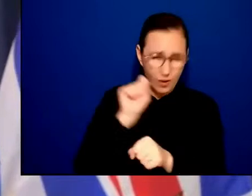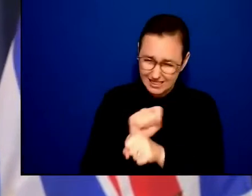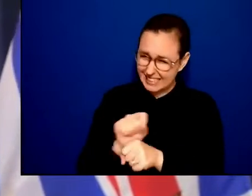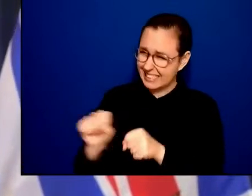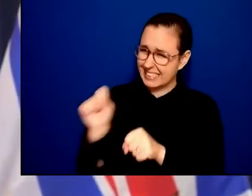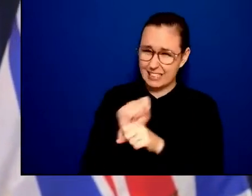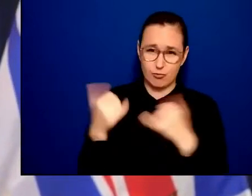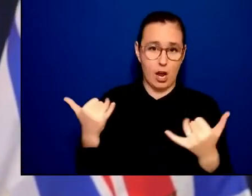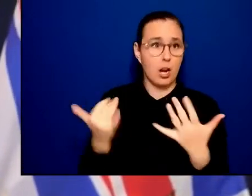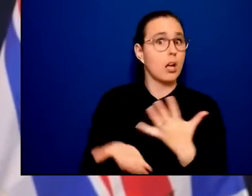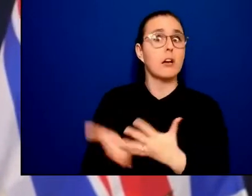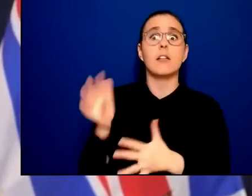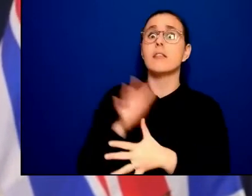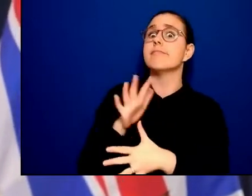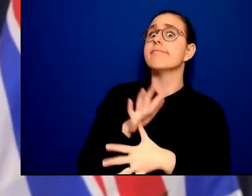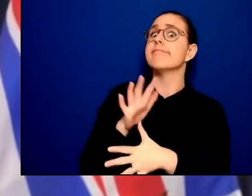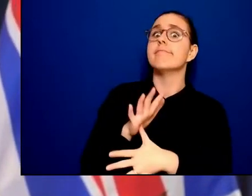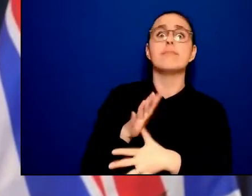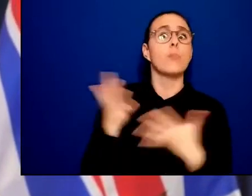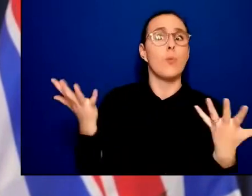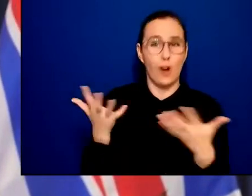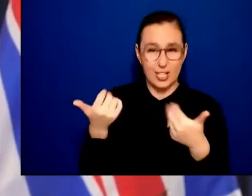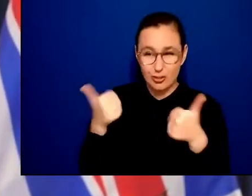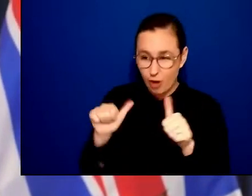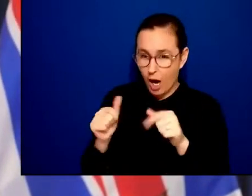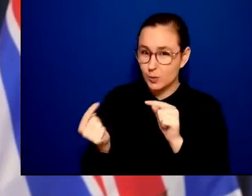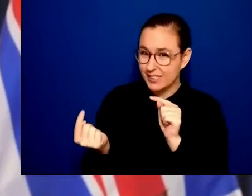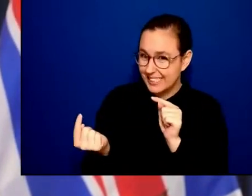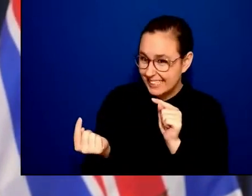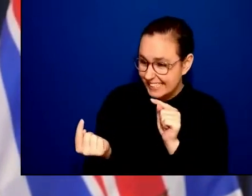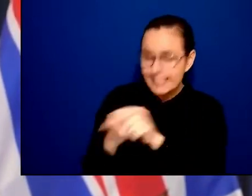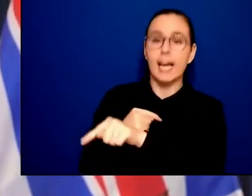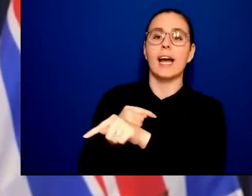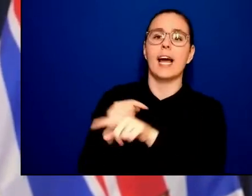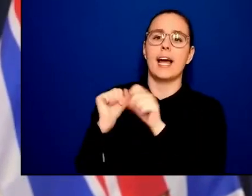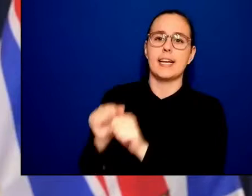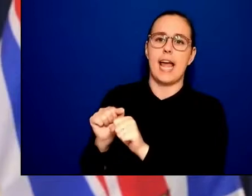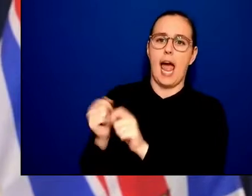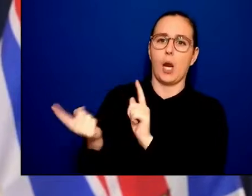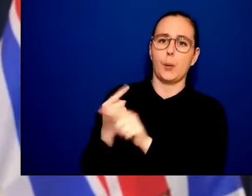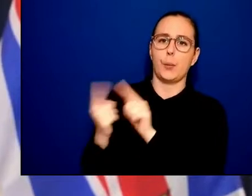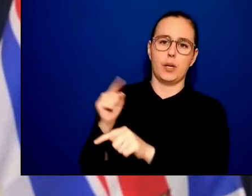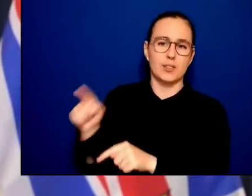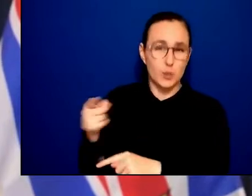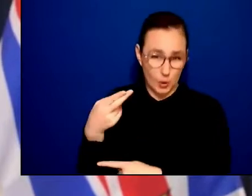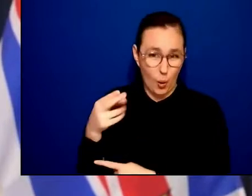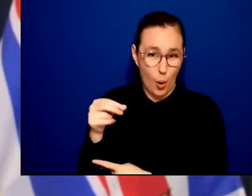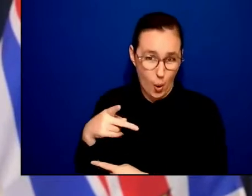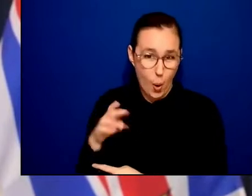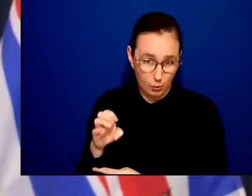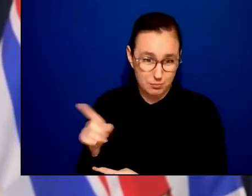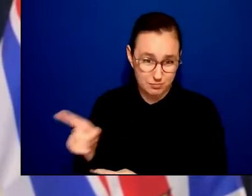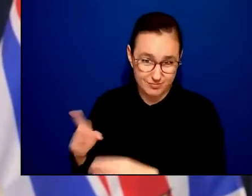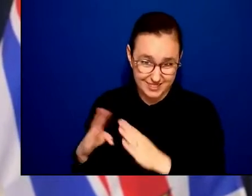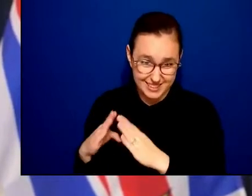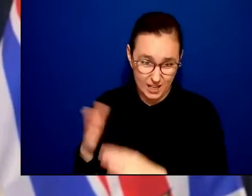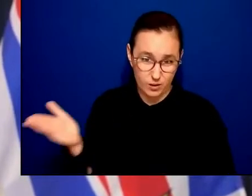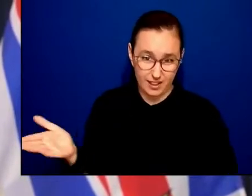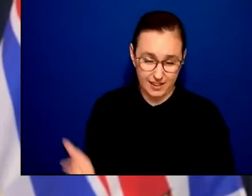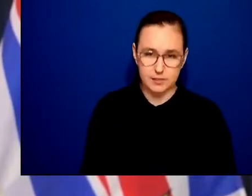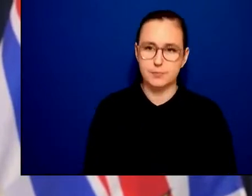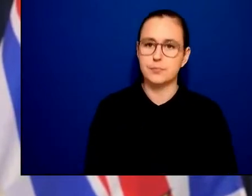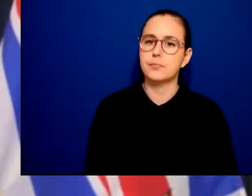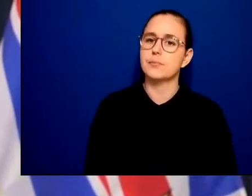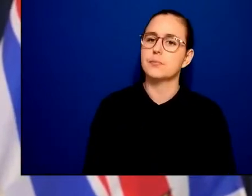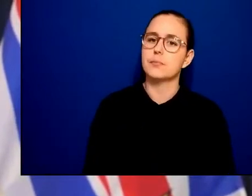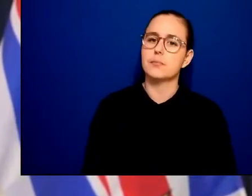and gain access through Hope, and all of the things that would flow from that, like being able to